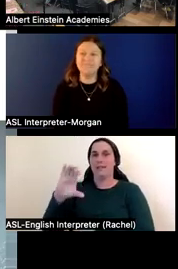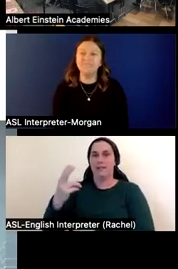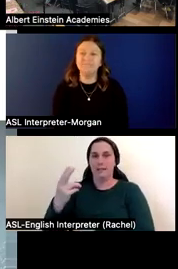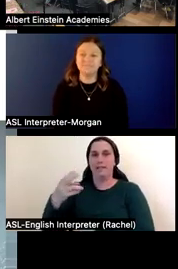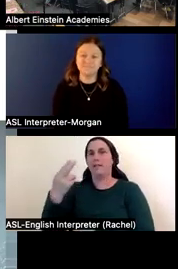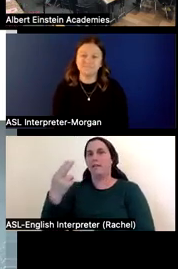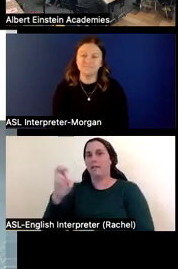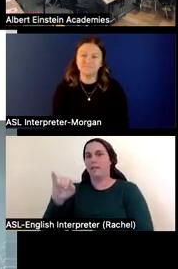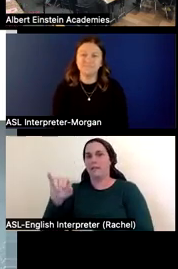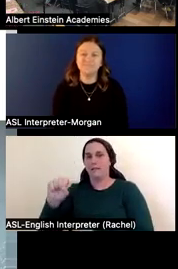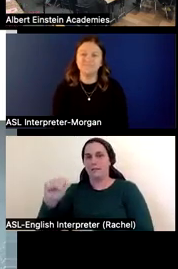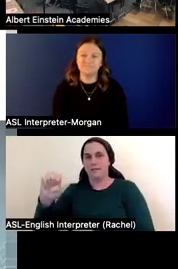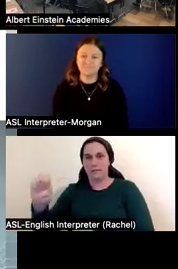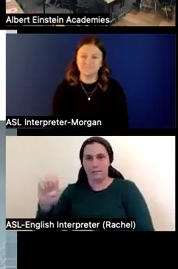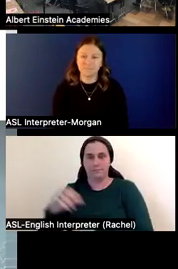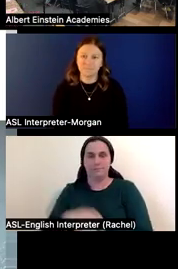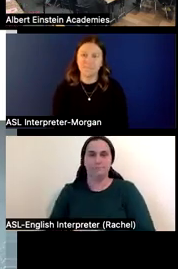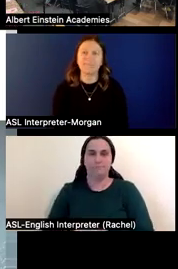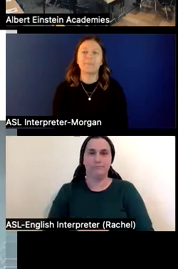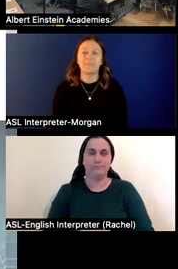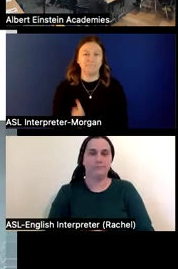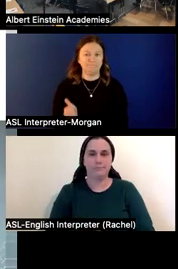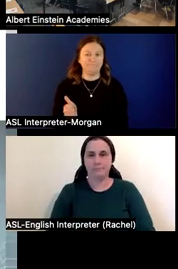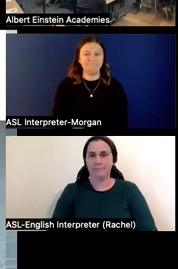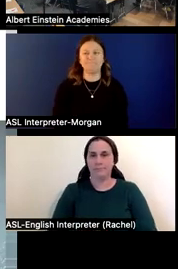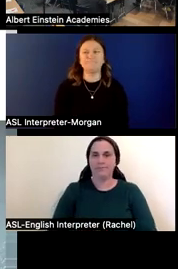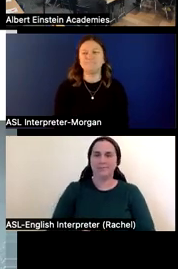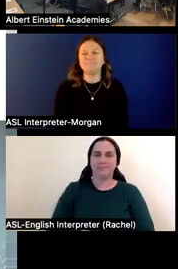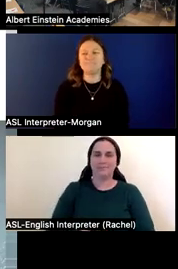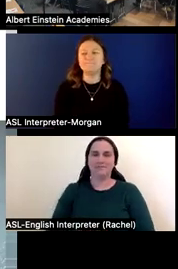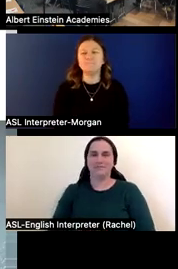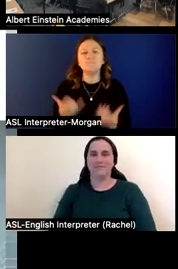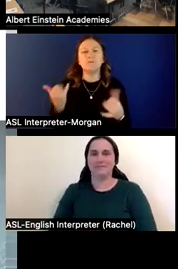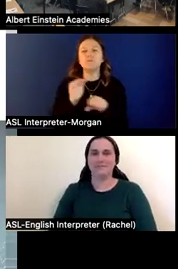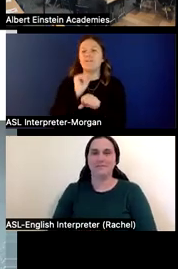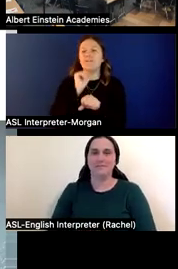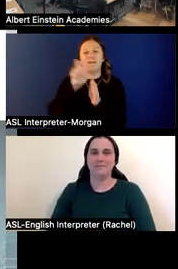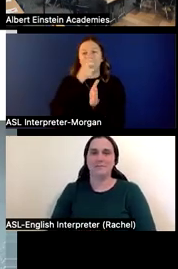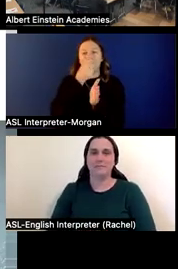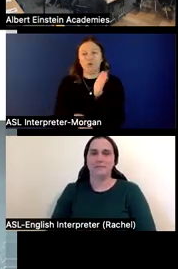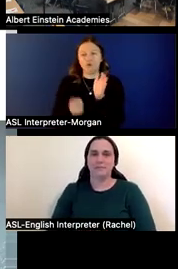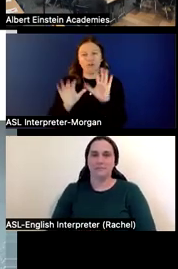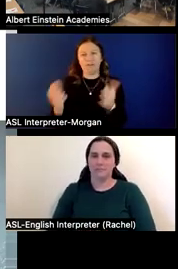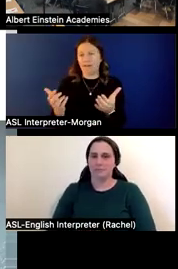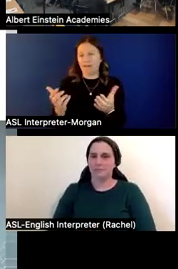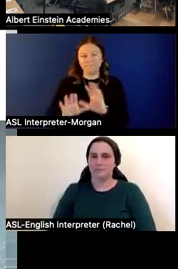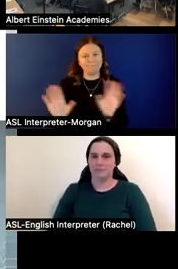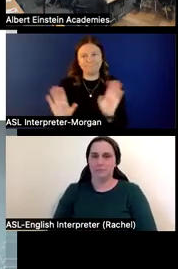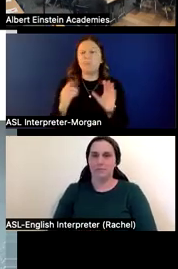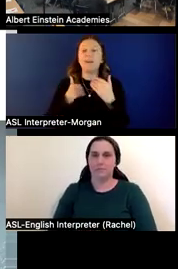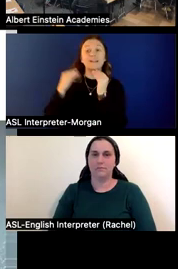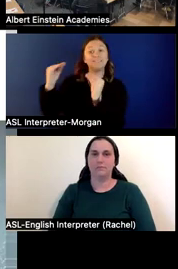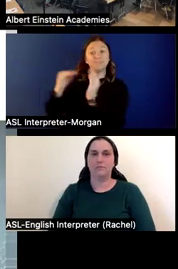So one other thing I wanted to say here, tonight we're not doing an immersion class. When I teach my students, I only speak